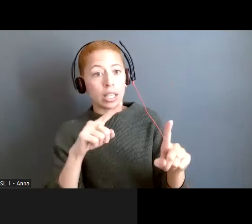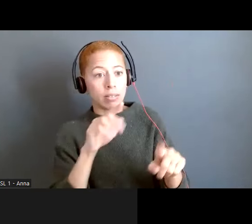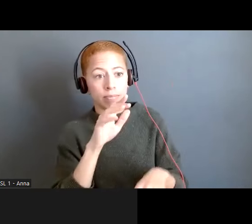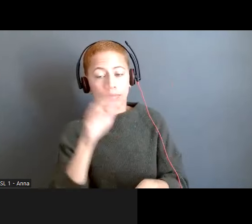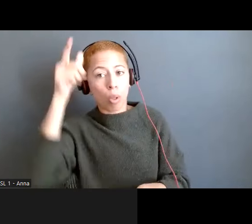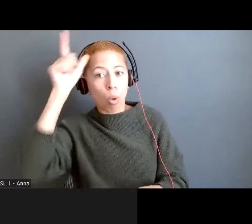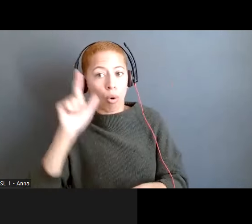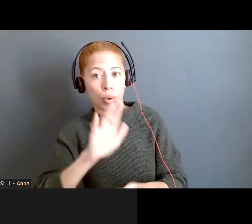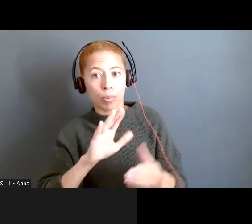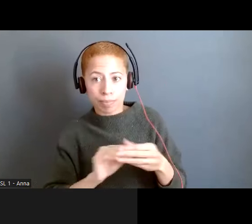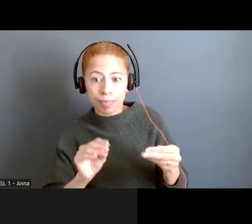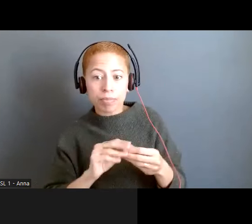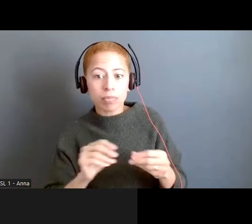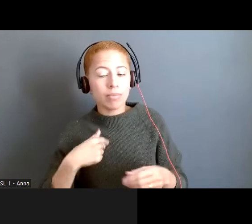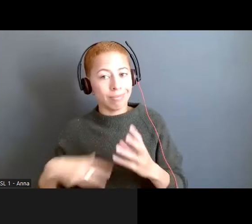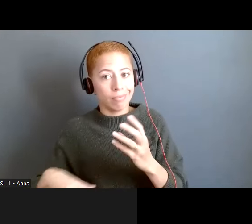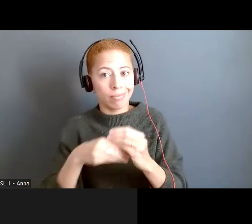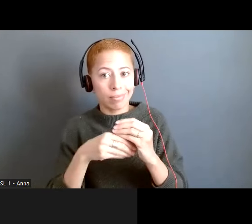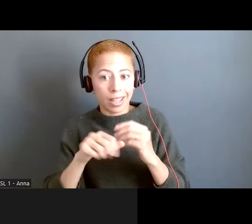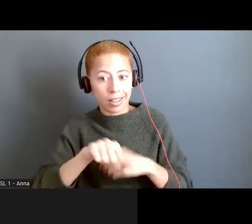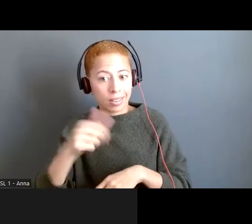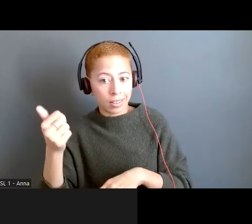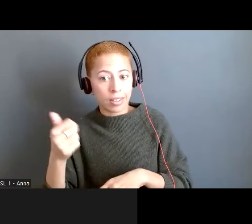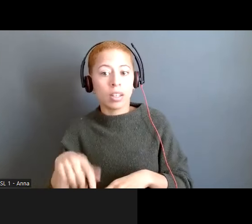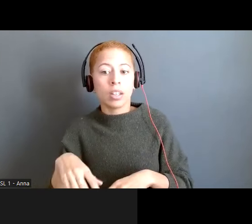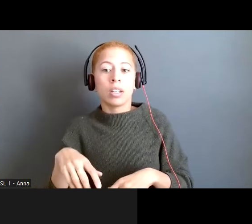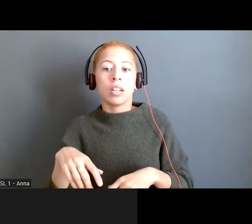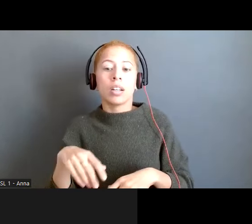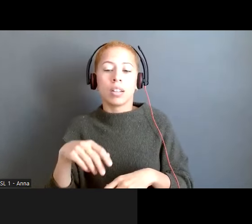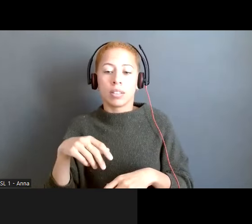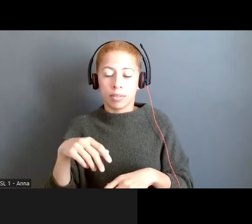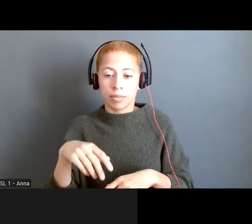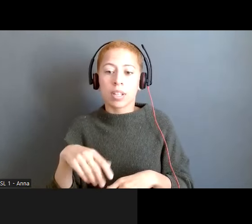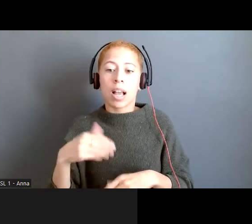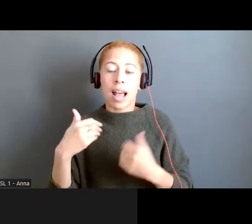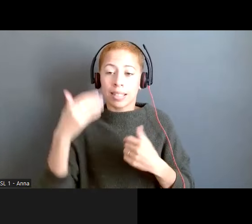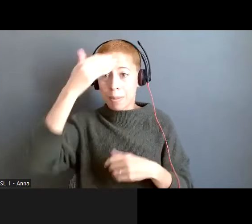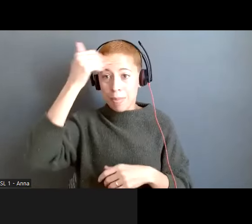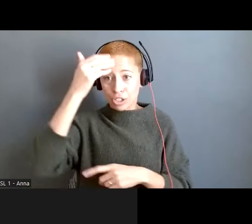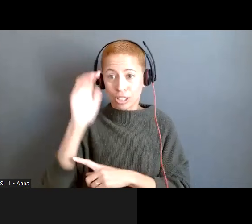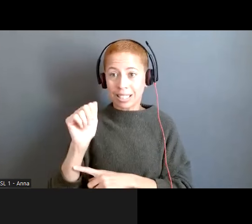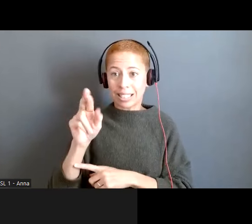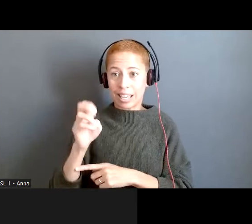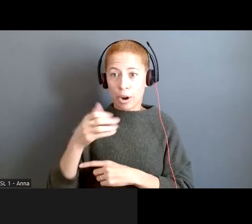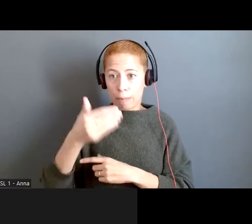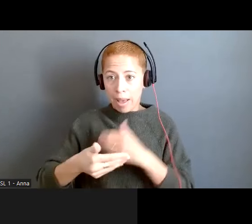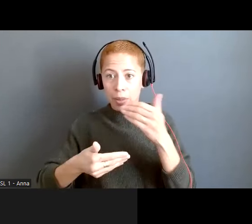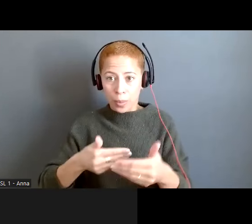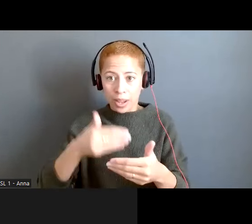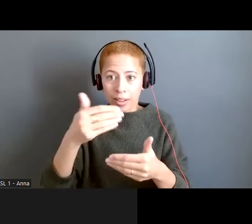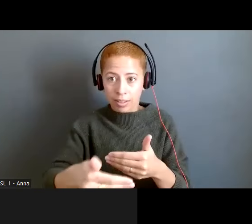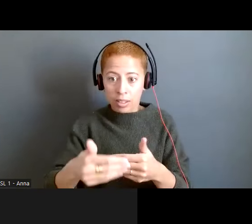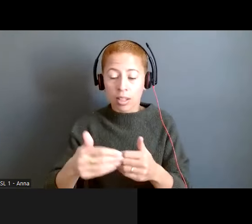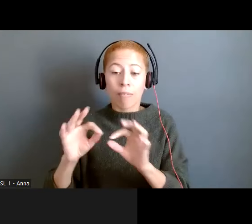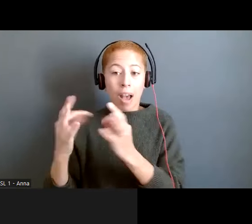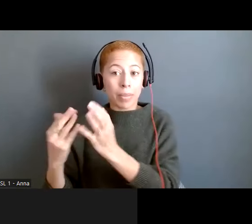One is a very well-established dementia care pathway. One of the issues with family docs, in